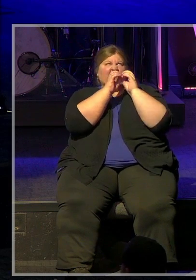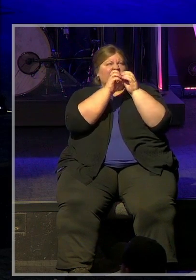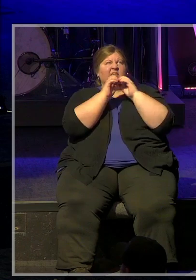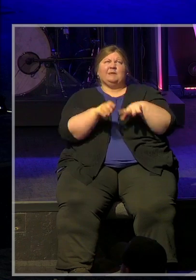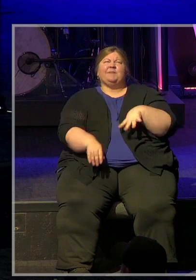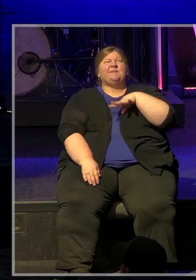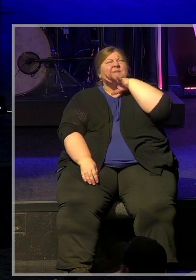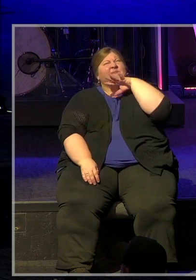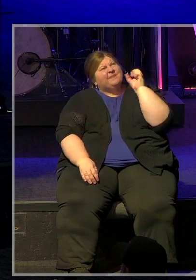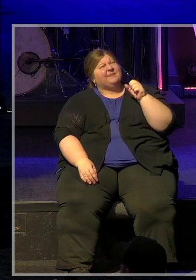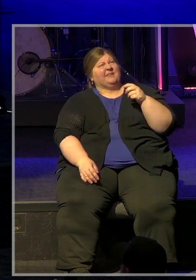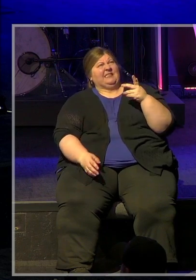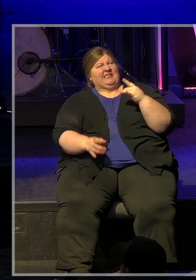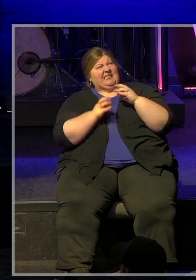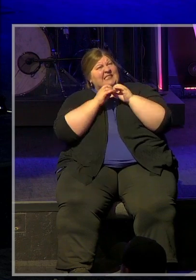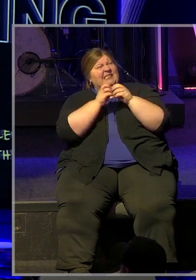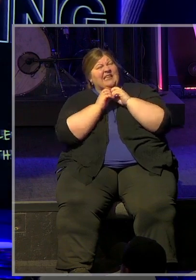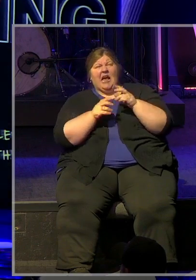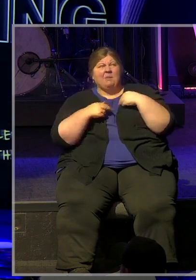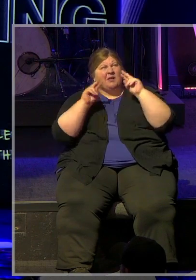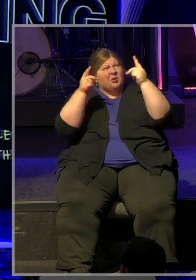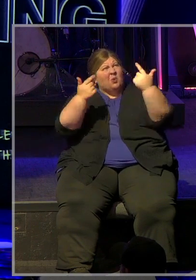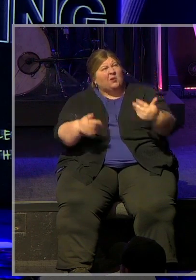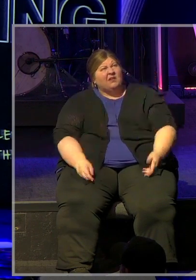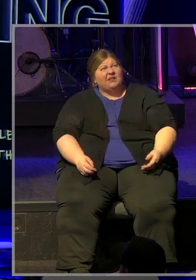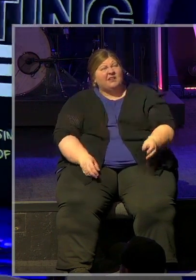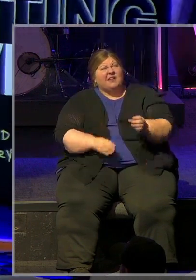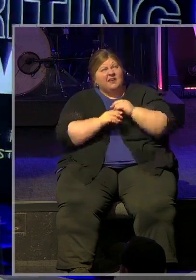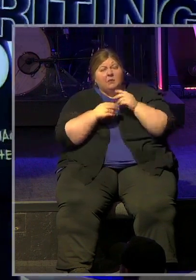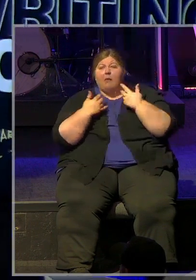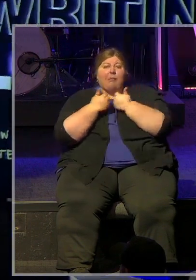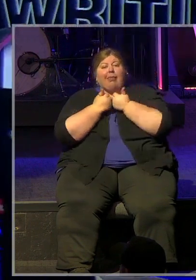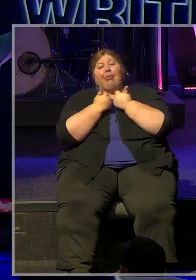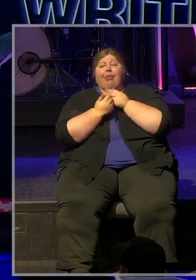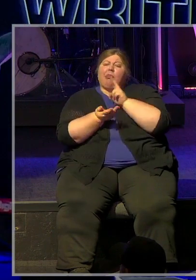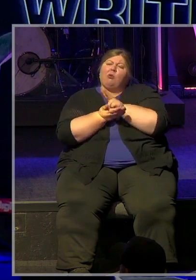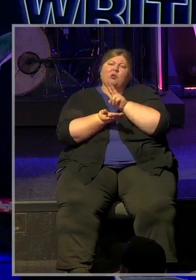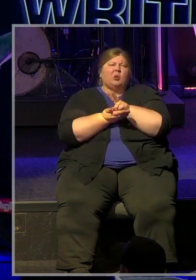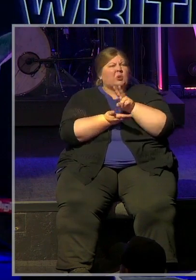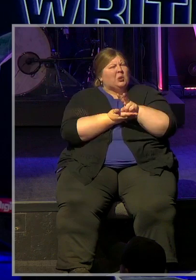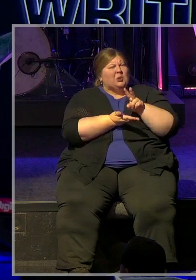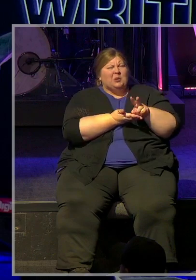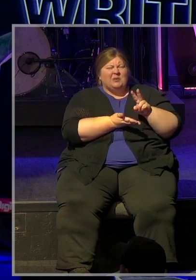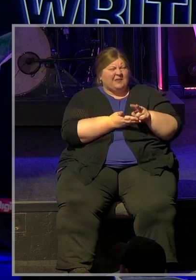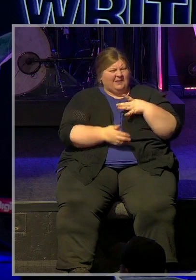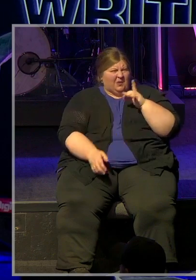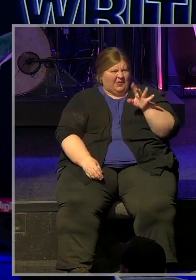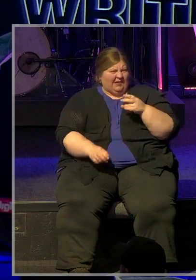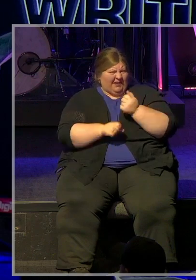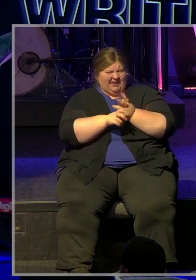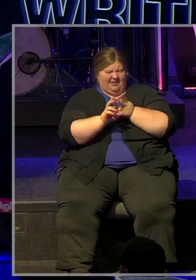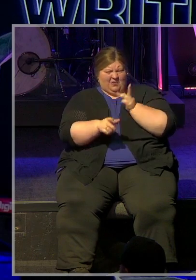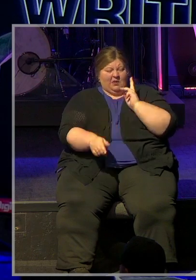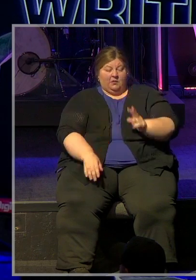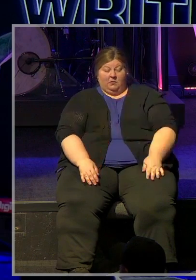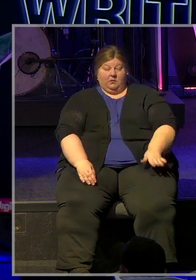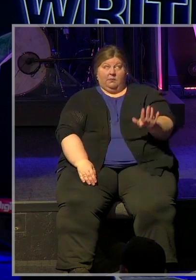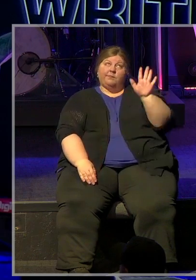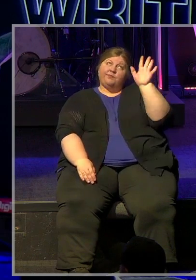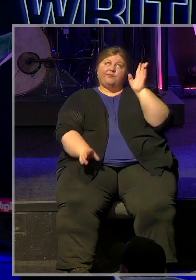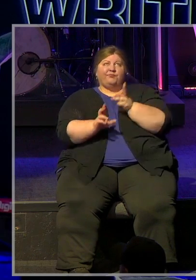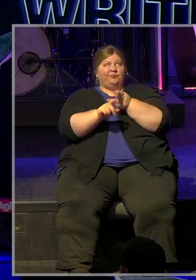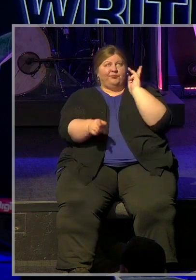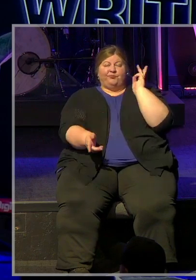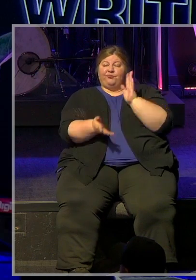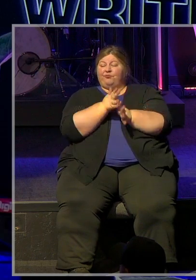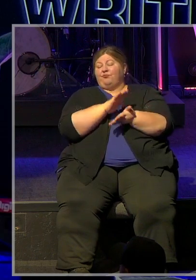sick of fighting for this. I'm not good. Like nobody likes playing a game that you always lose at, right? Eventually you just quit the game. So I remember saying to God, I quit the game.